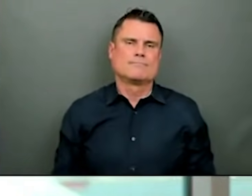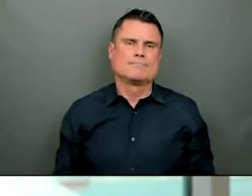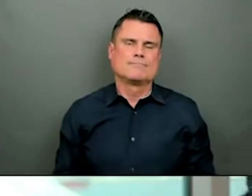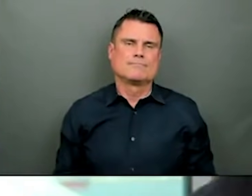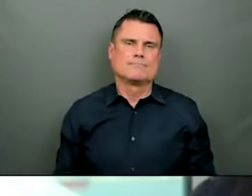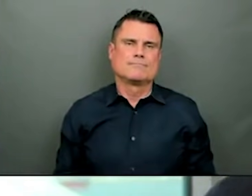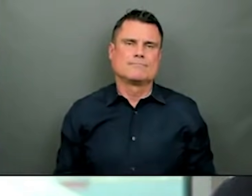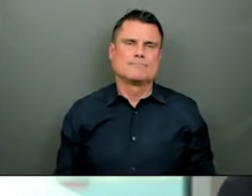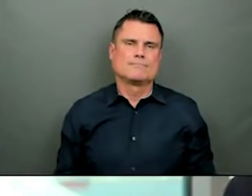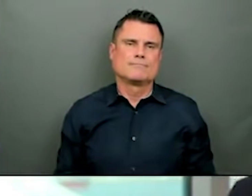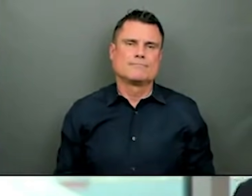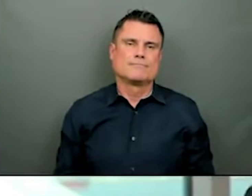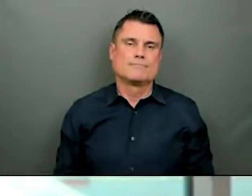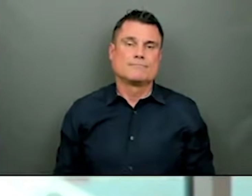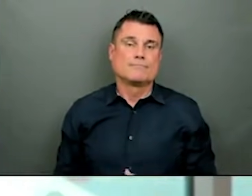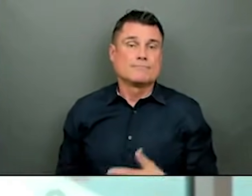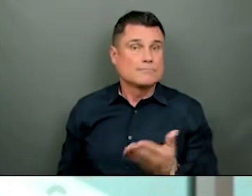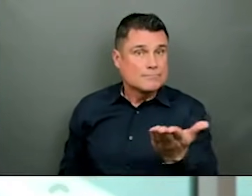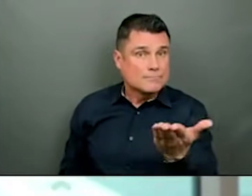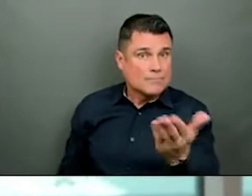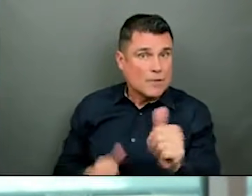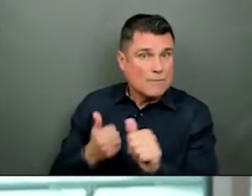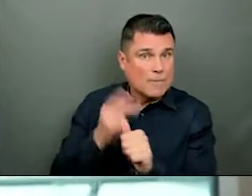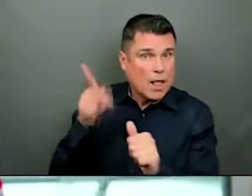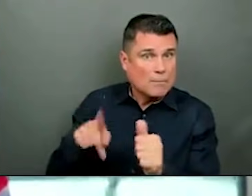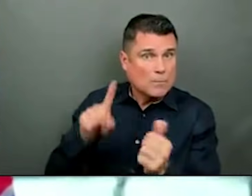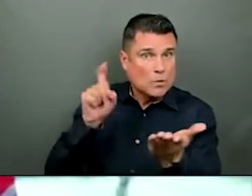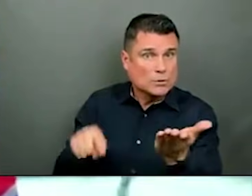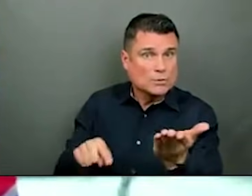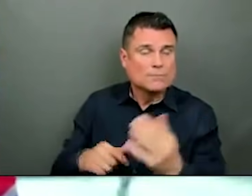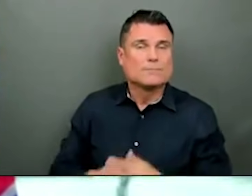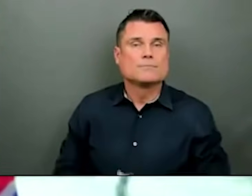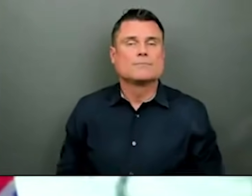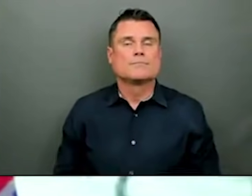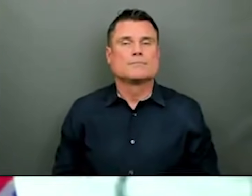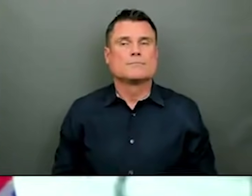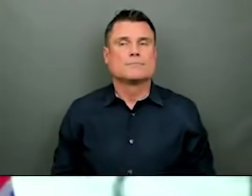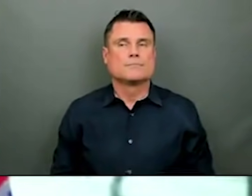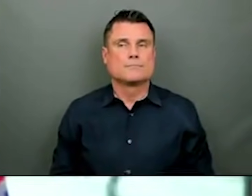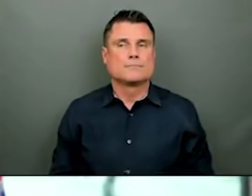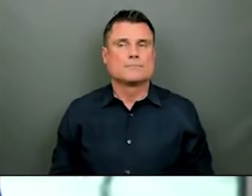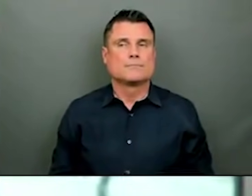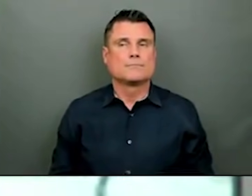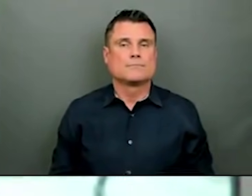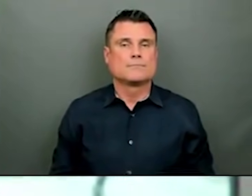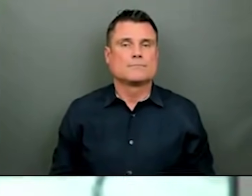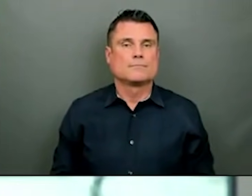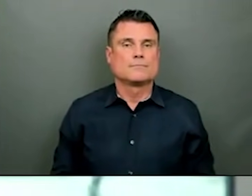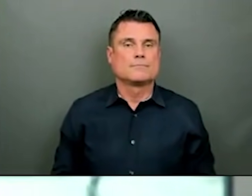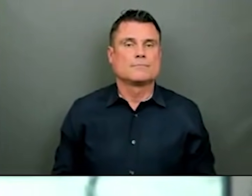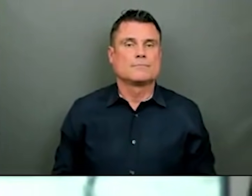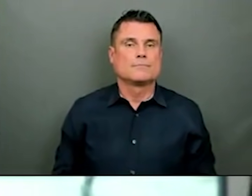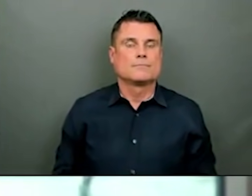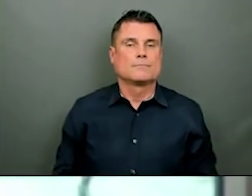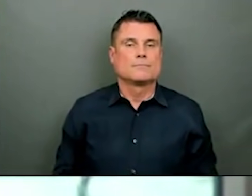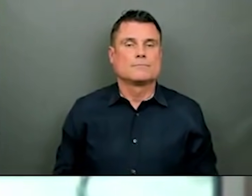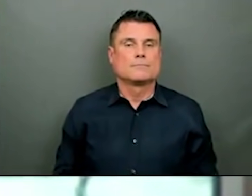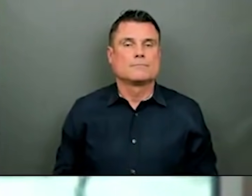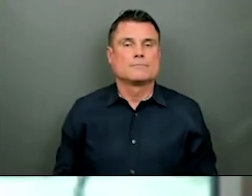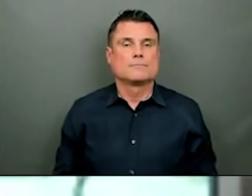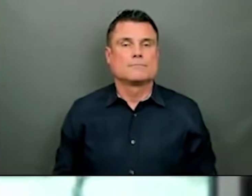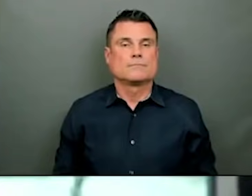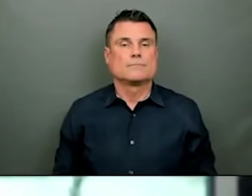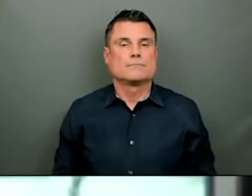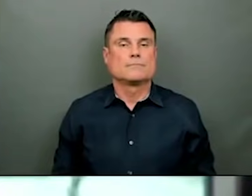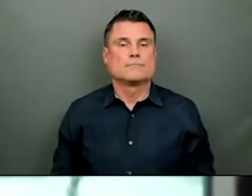I wanted to ask about the variants. There's a relatively low number, I guess, a lower number in the last couple of days, and just wondering, what is the